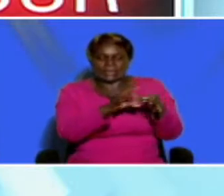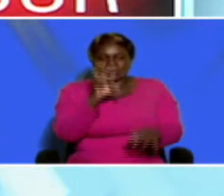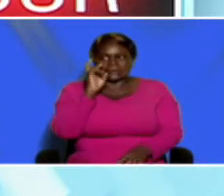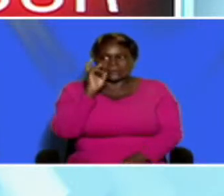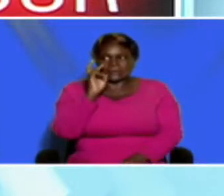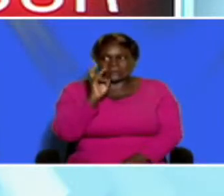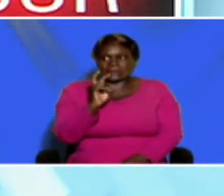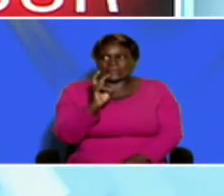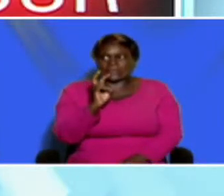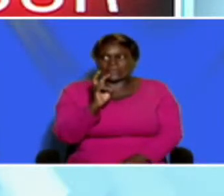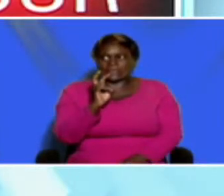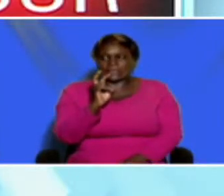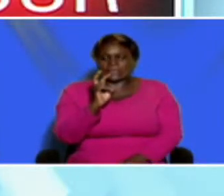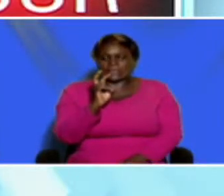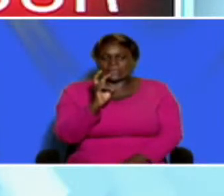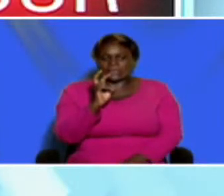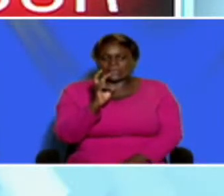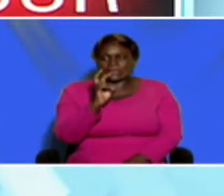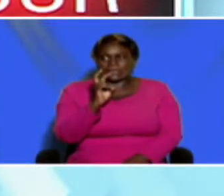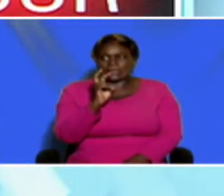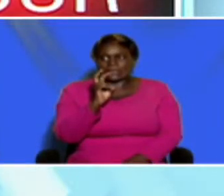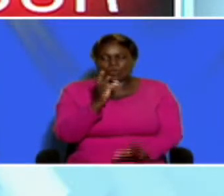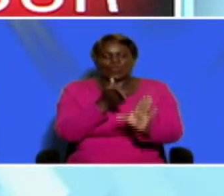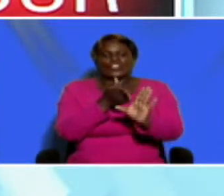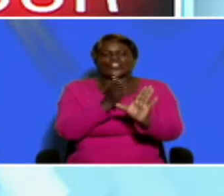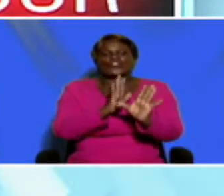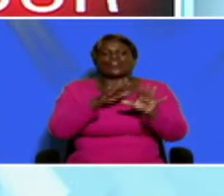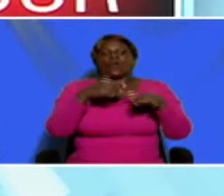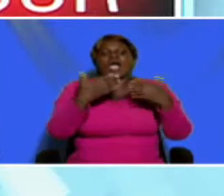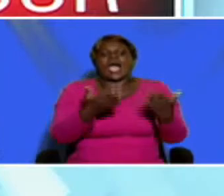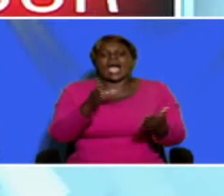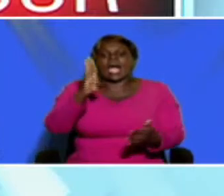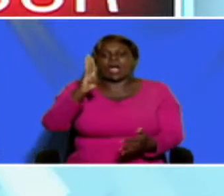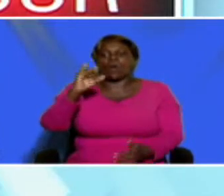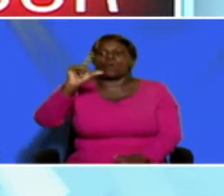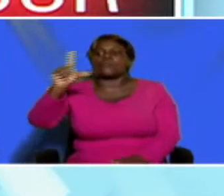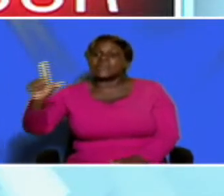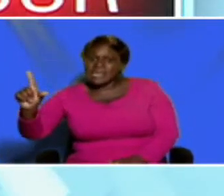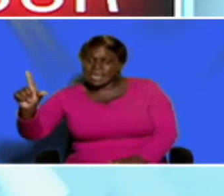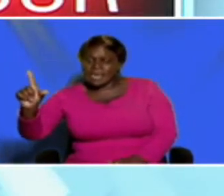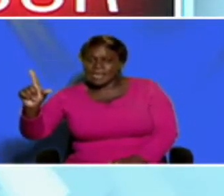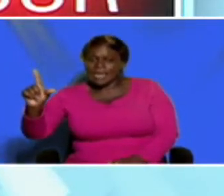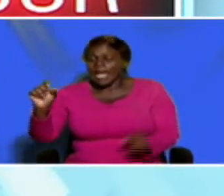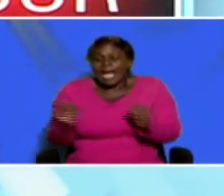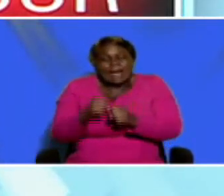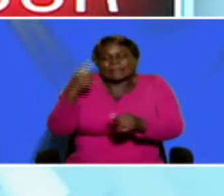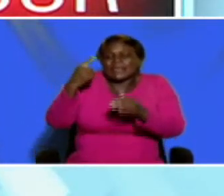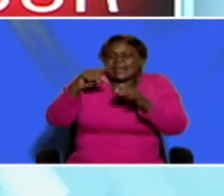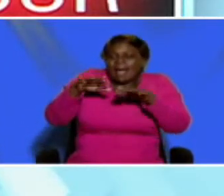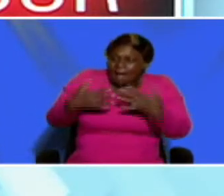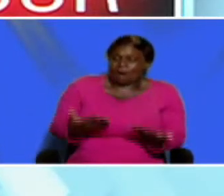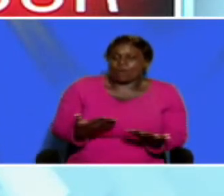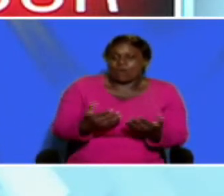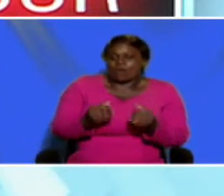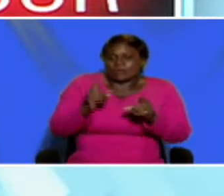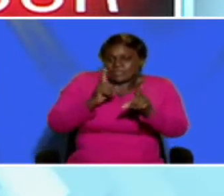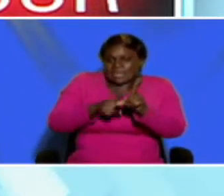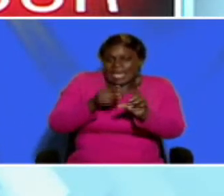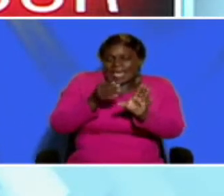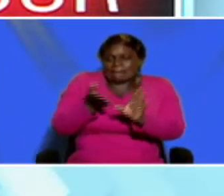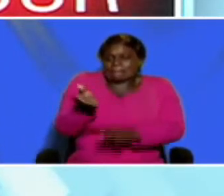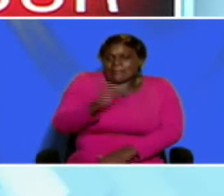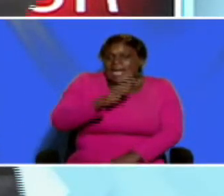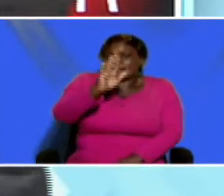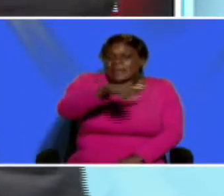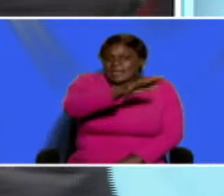look at the way to withdraw a bill, or alternatively, let's take a look at what happens if a bill is referred back